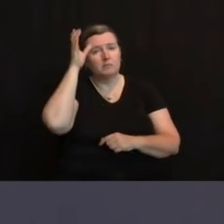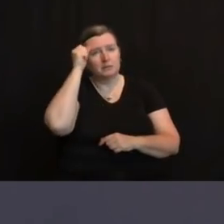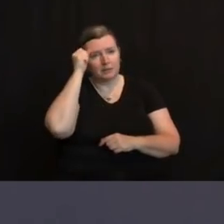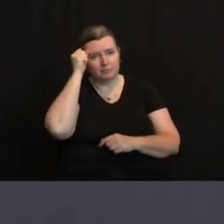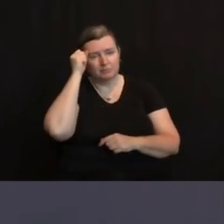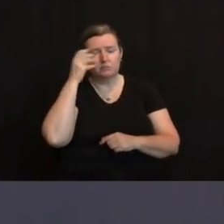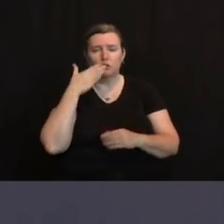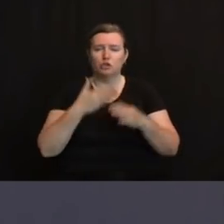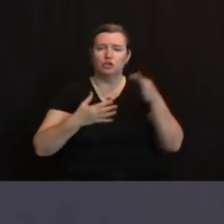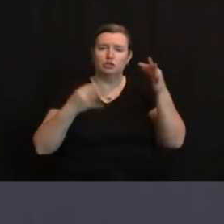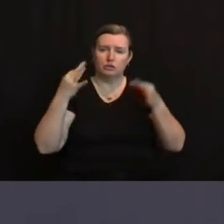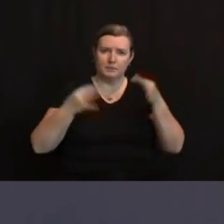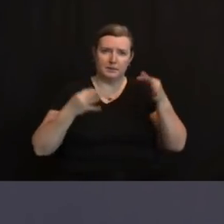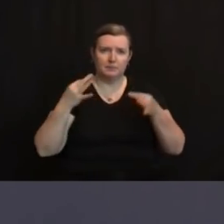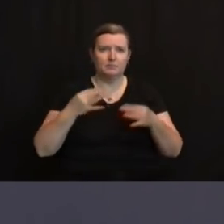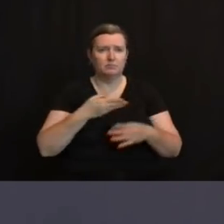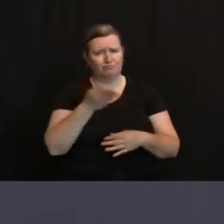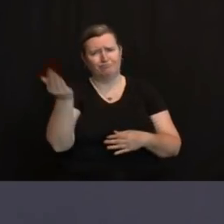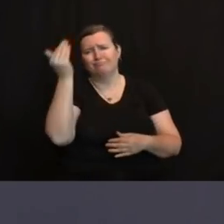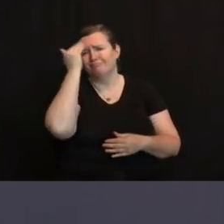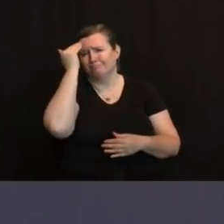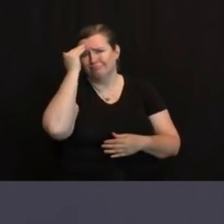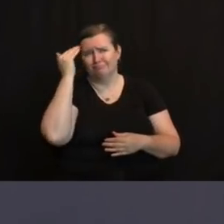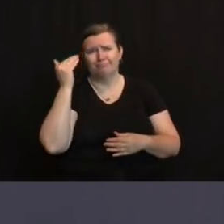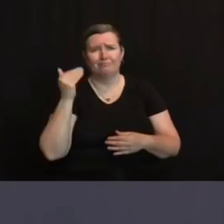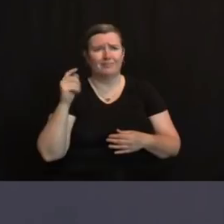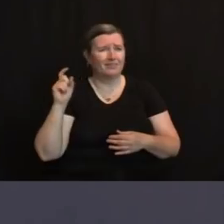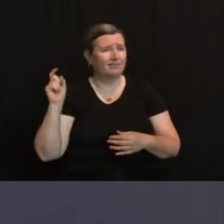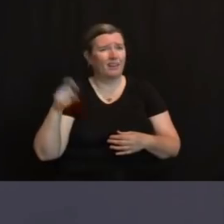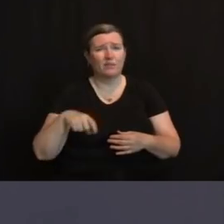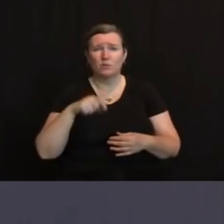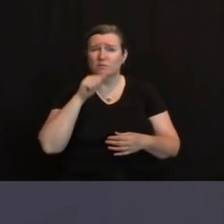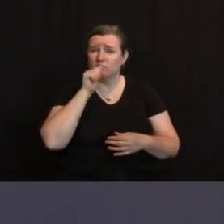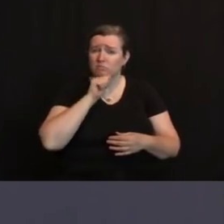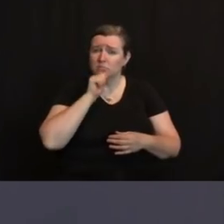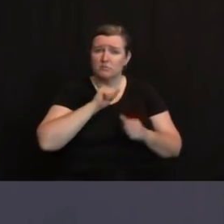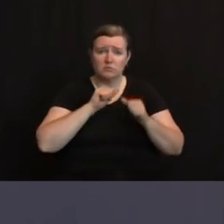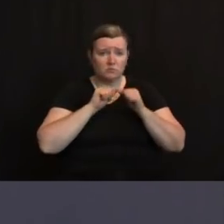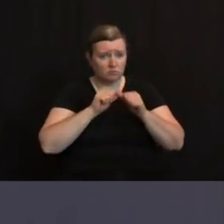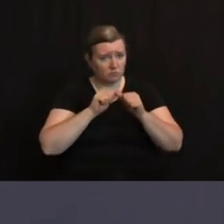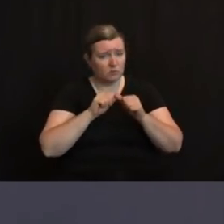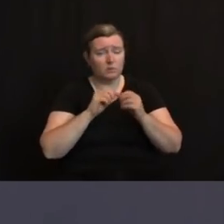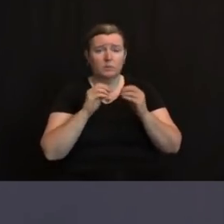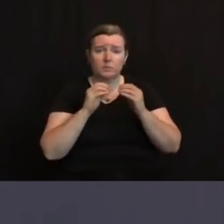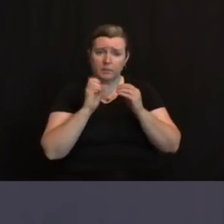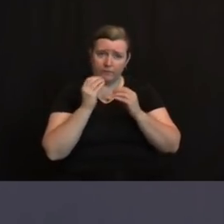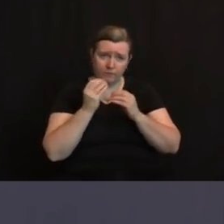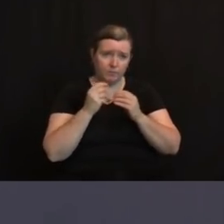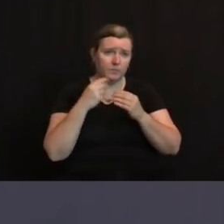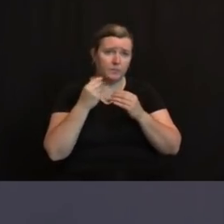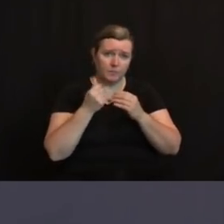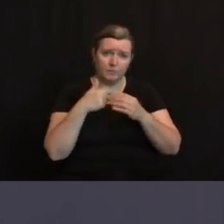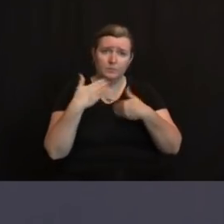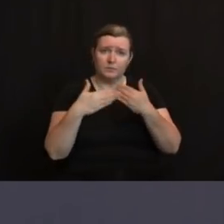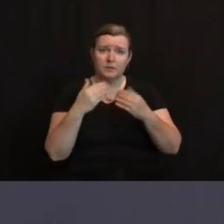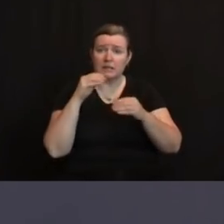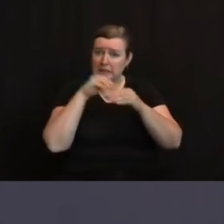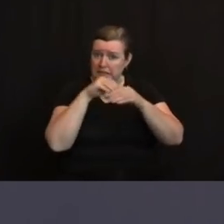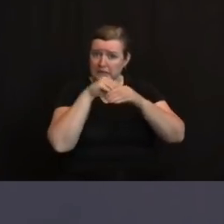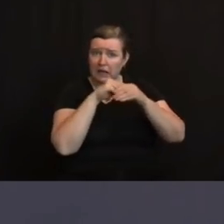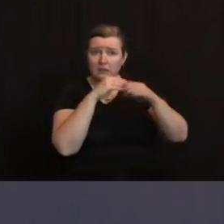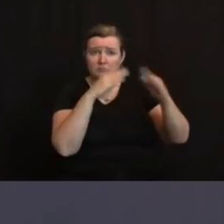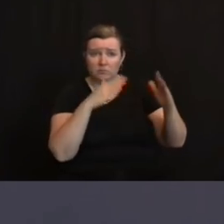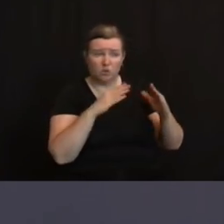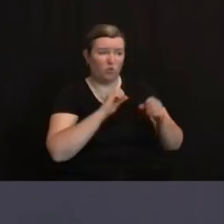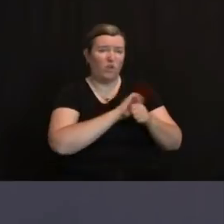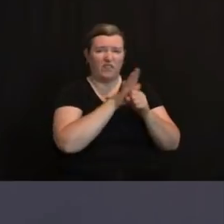And you all know it now, and we just got to continue to execute it. And again, remember, if you're inside, this thing's a lot more lethal than if